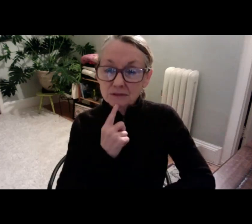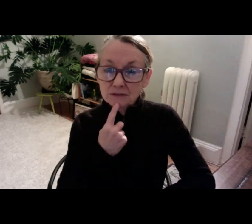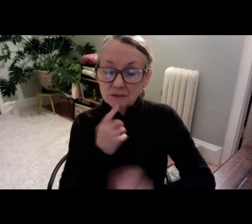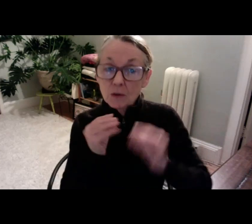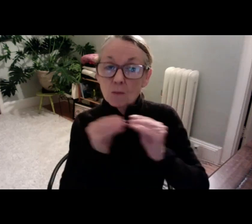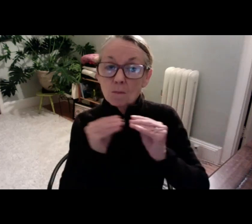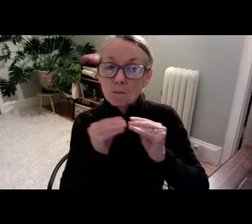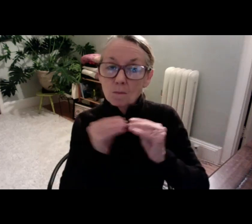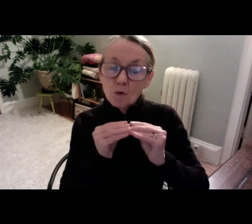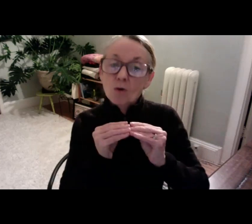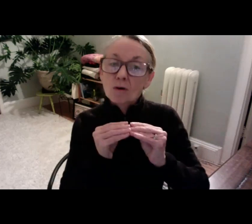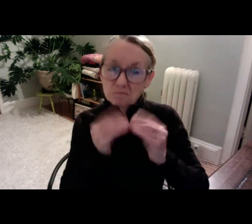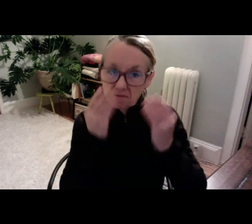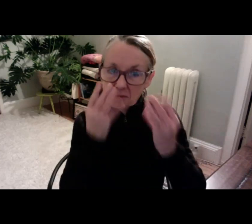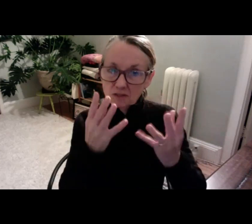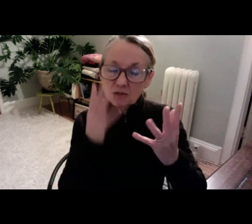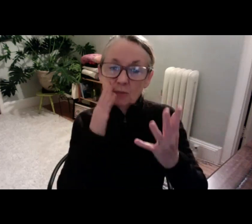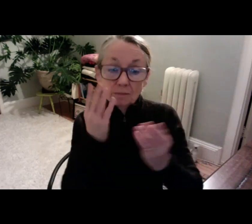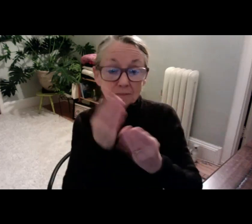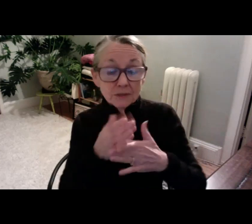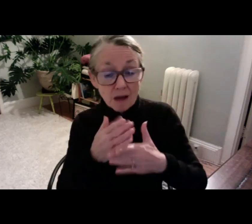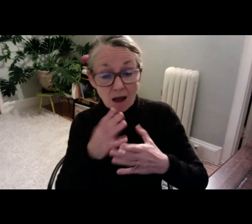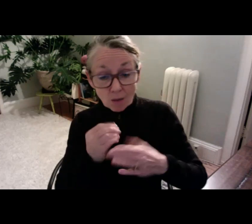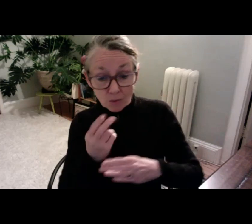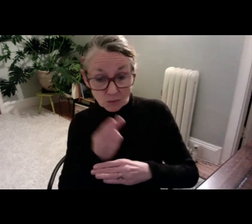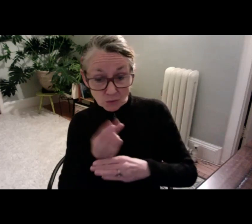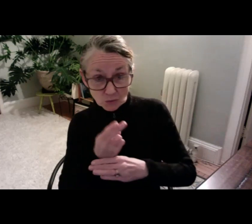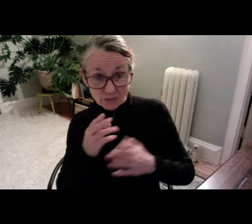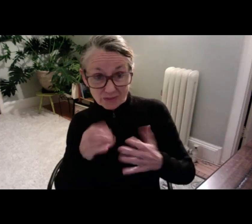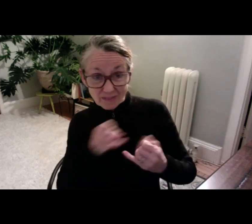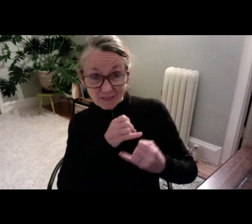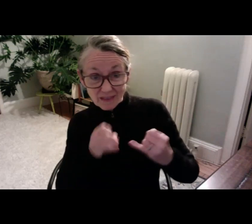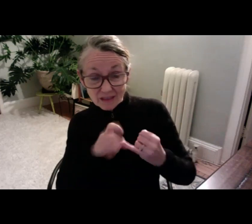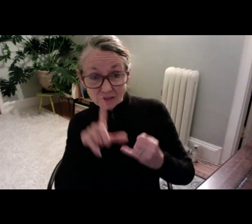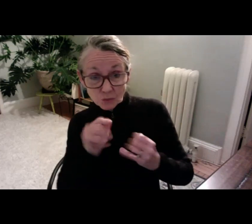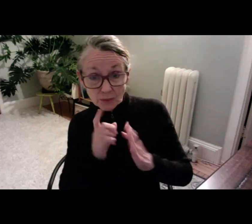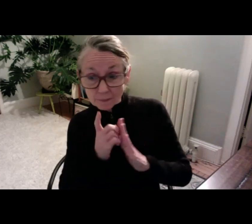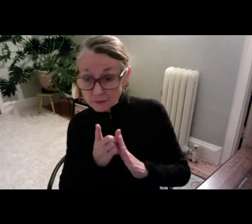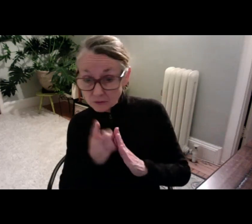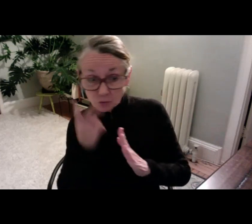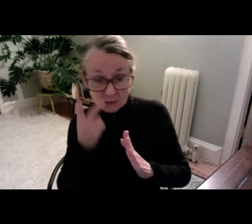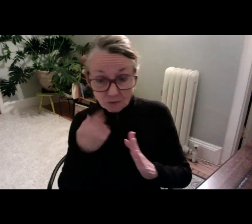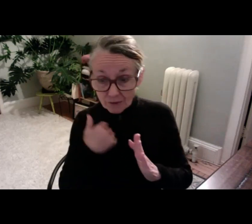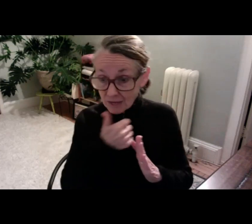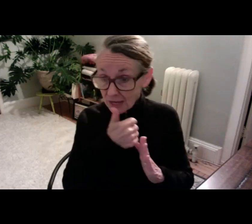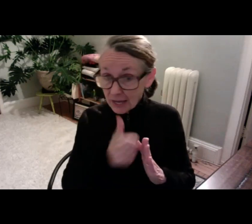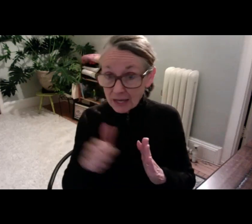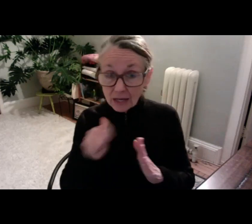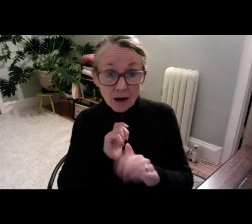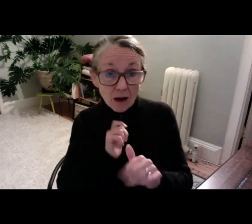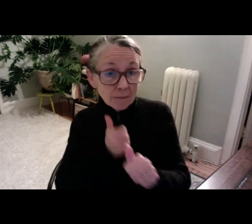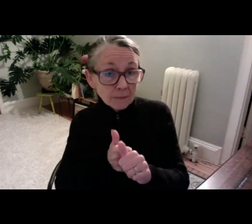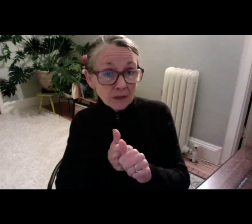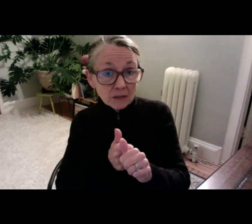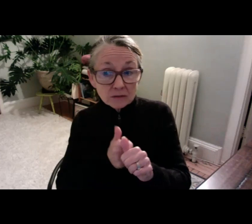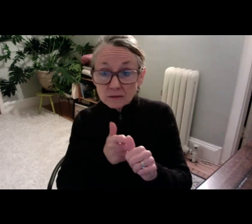that. I want to use the last 20 minutes to make sure that if we have any project update that we want